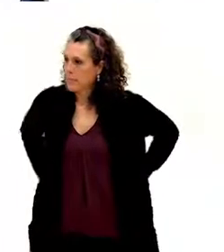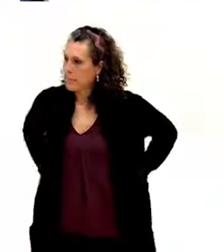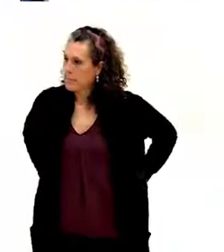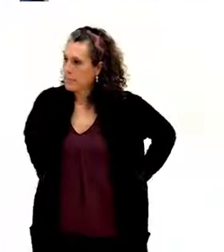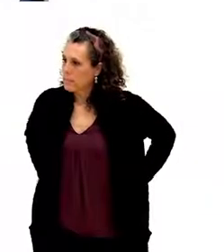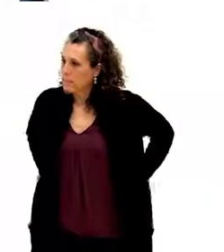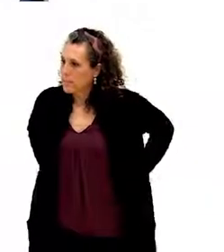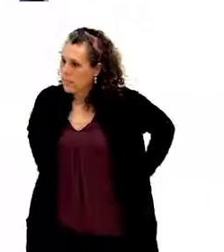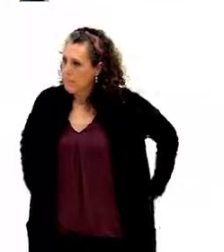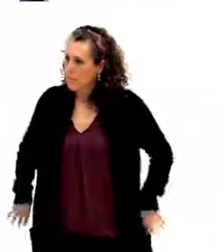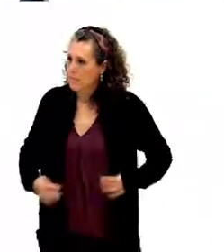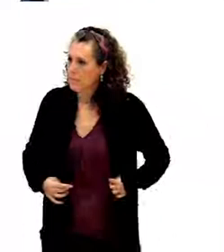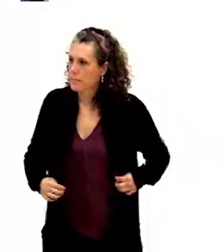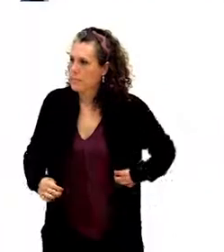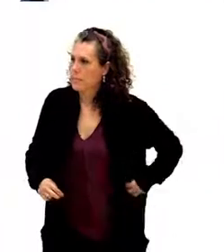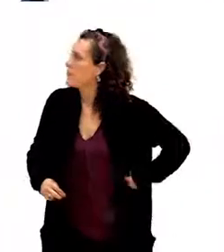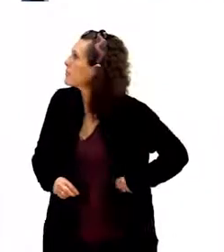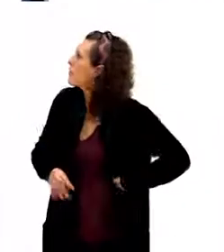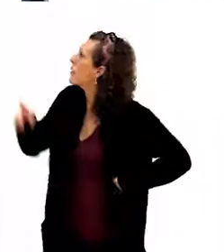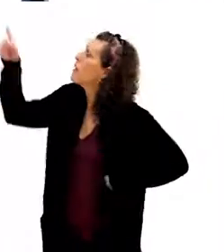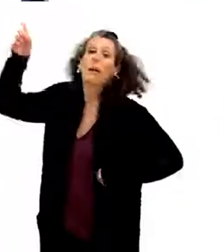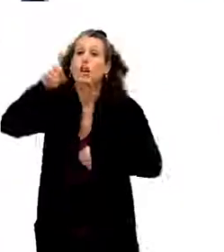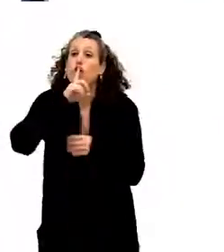is Directive 2016 of